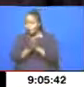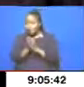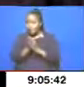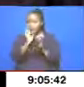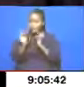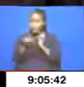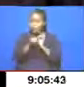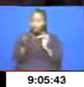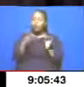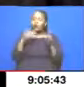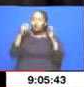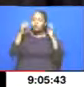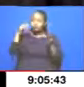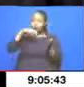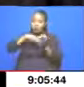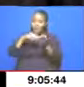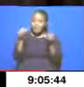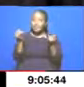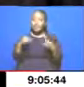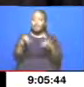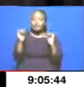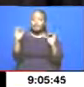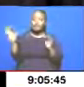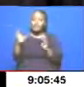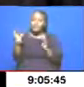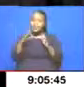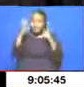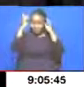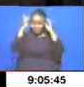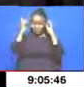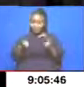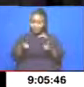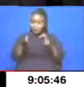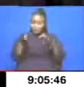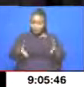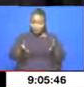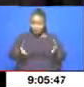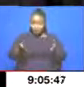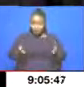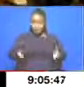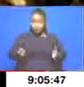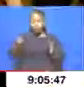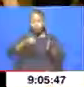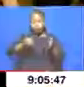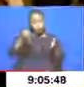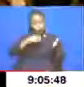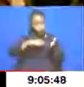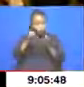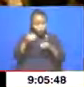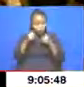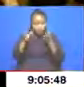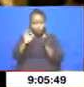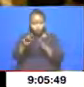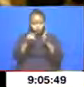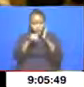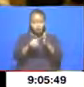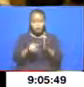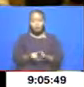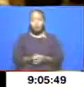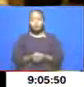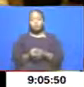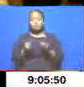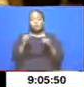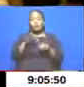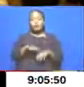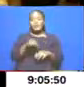candidate, decide now. And you come and clear you and give you a sable. According to Nderitu, the move